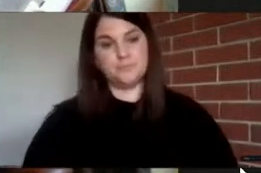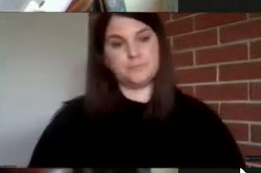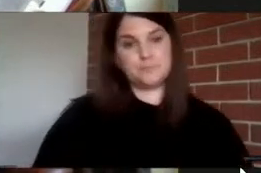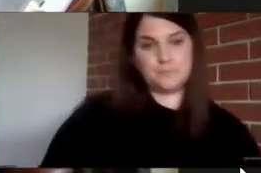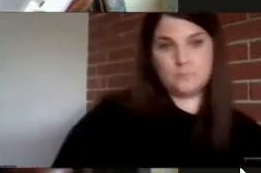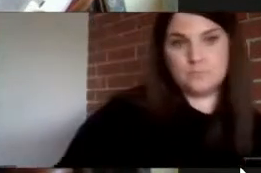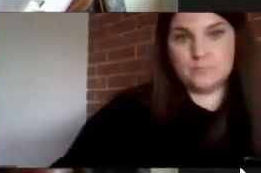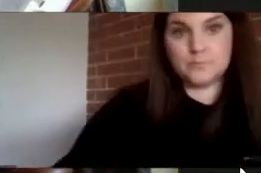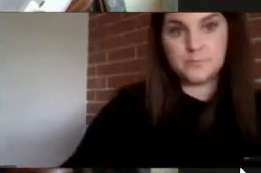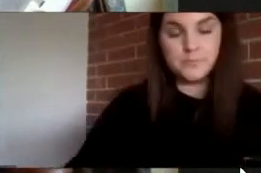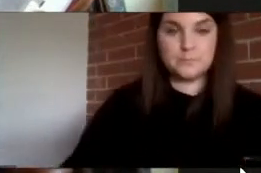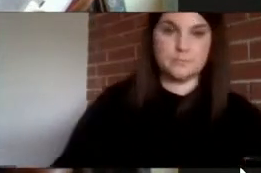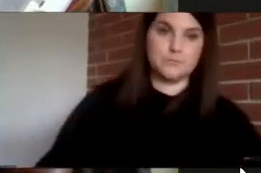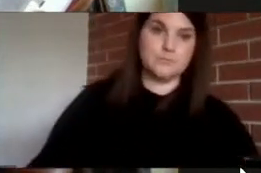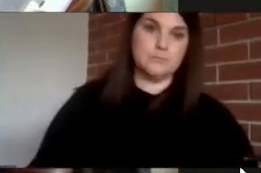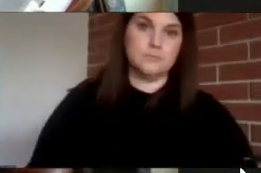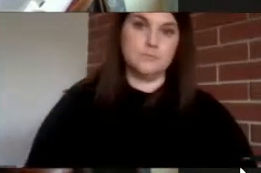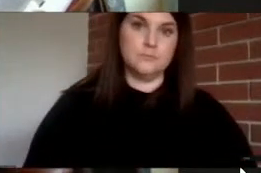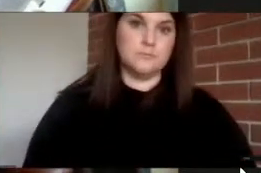Thank you.